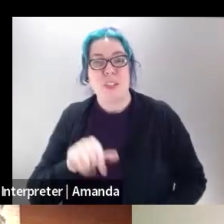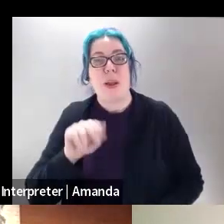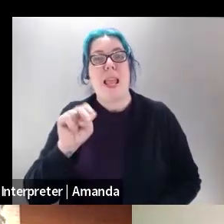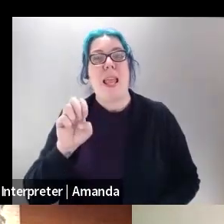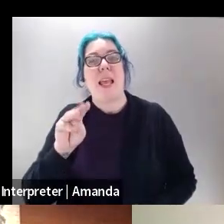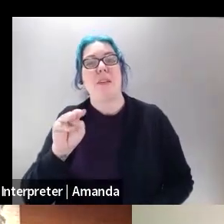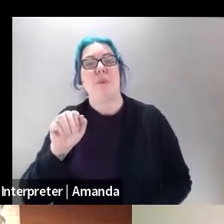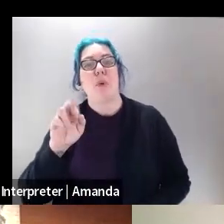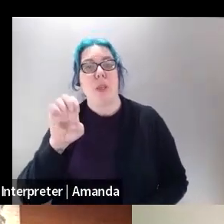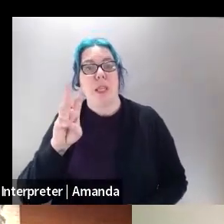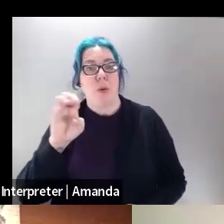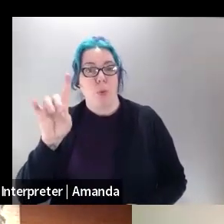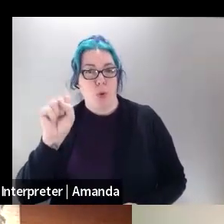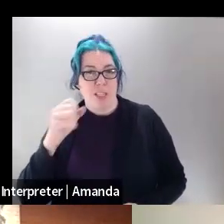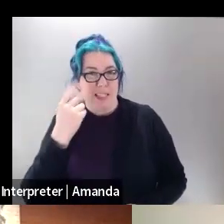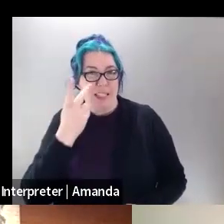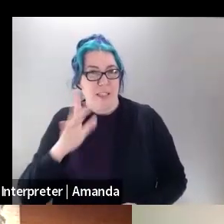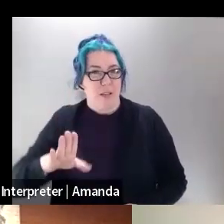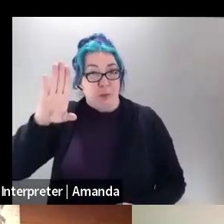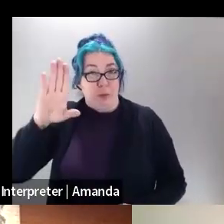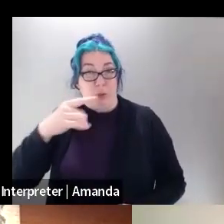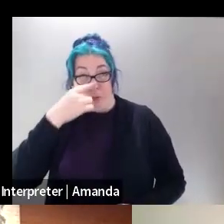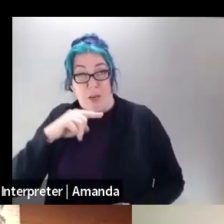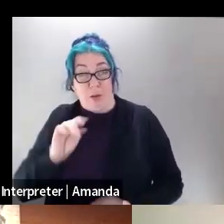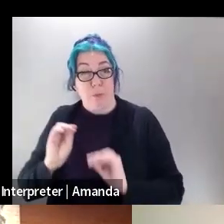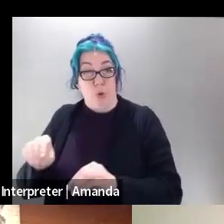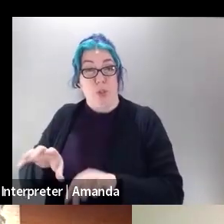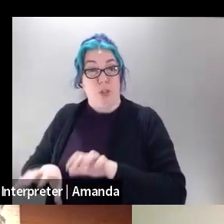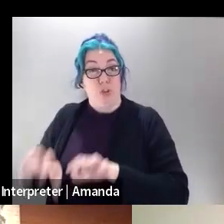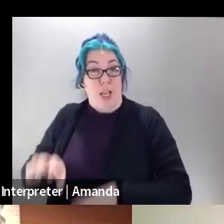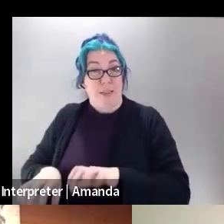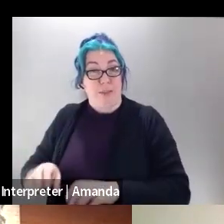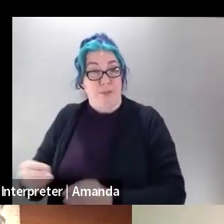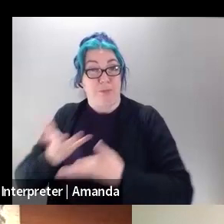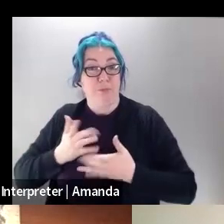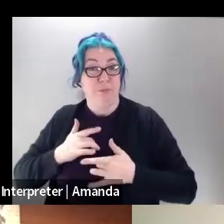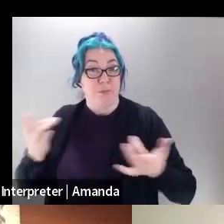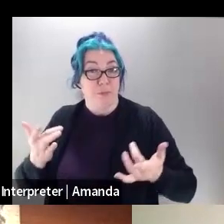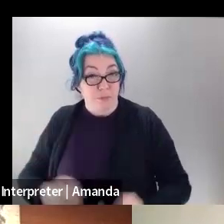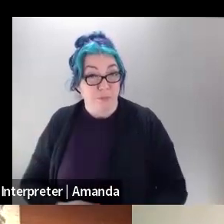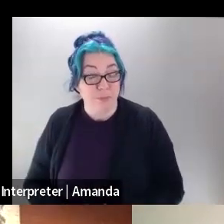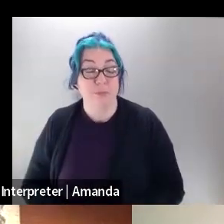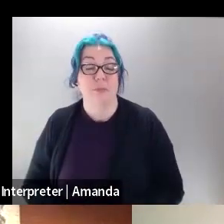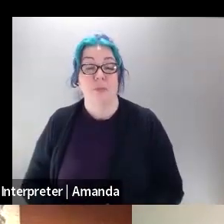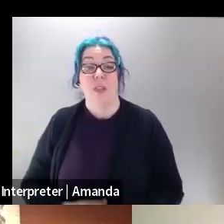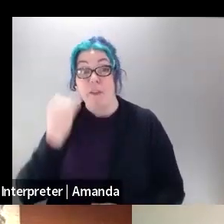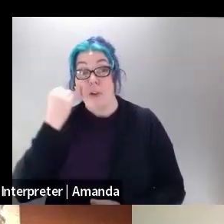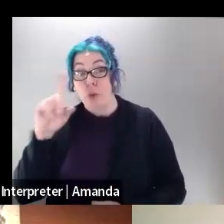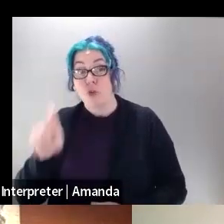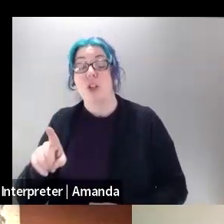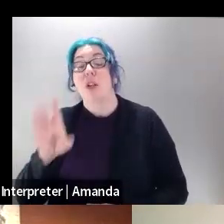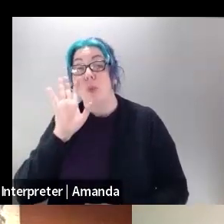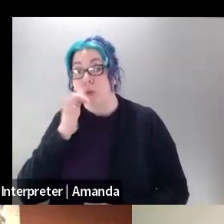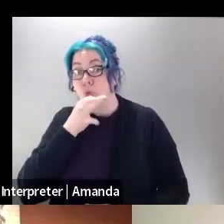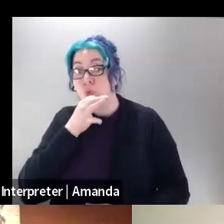little message in the chat, please do, and we'll get to you when we can.